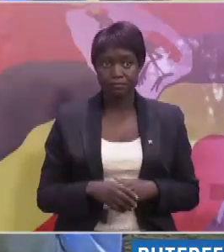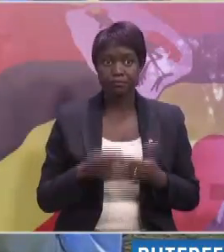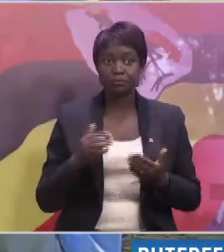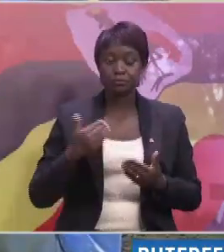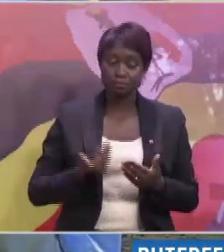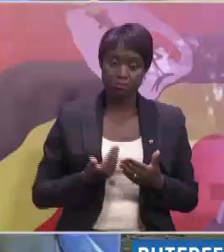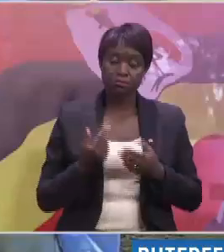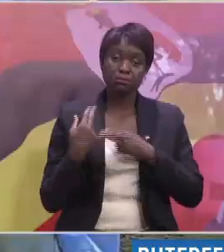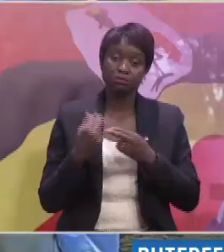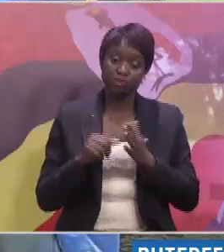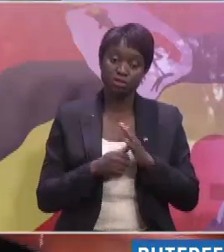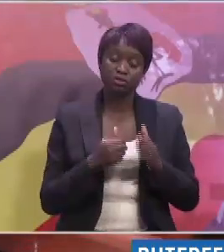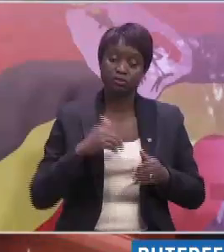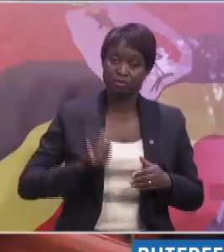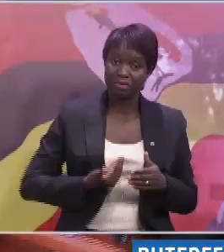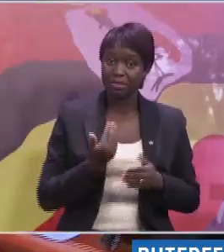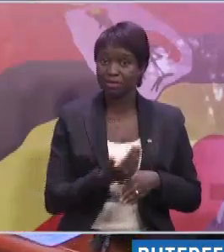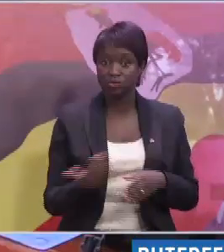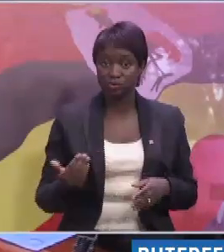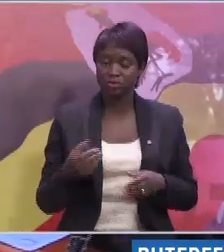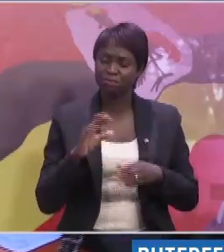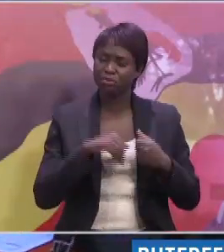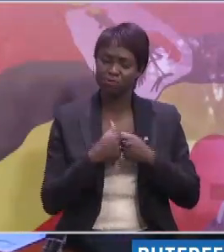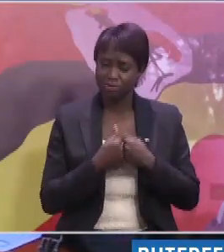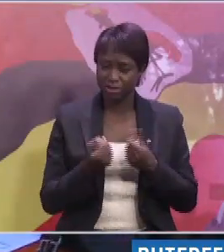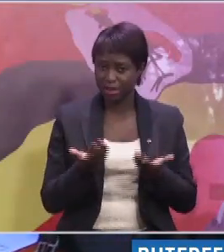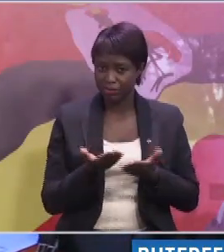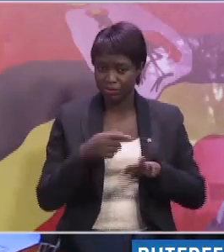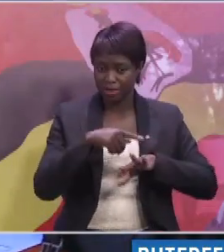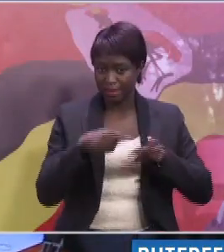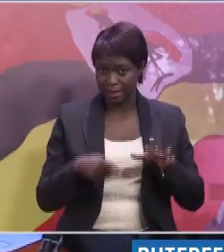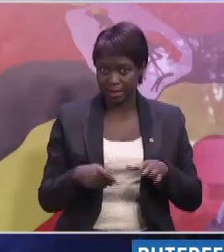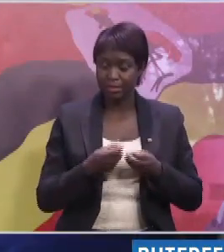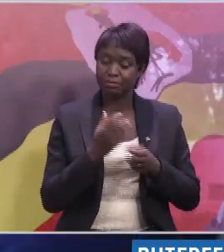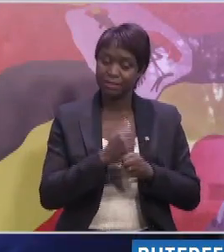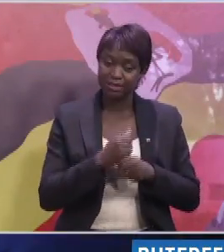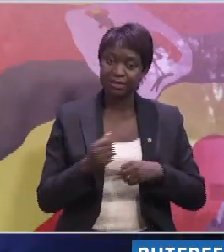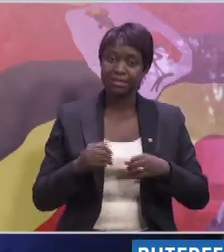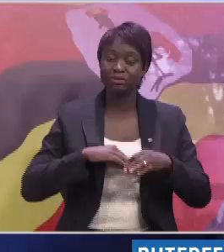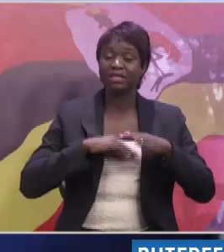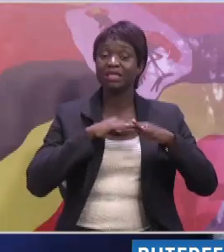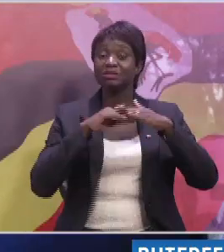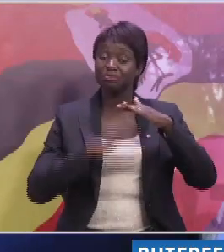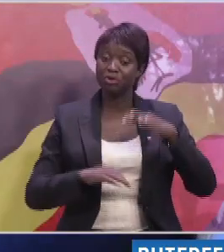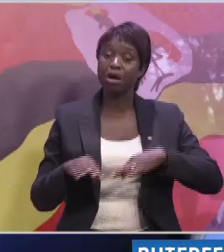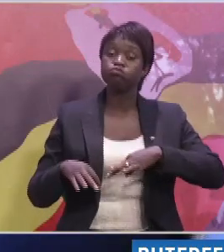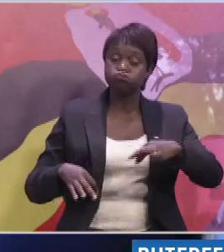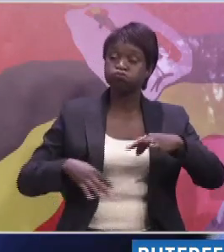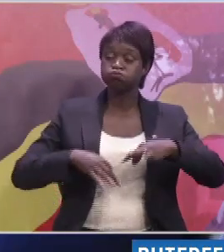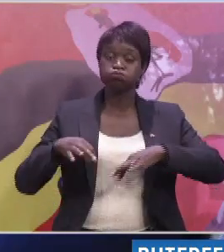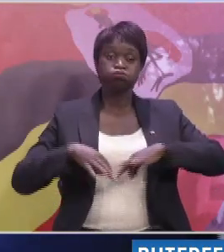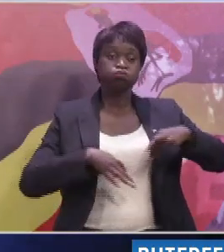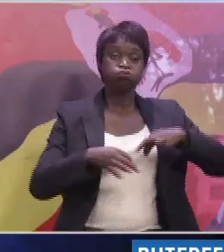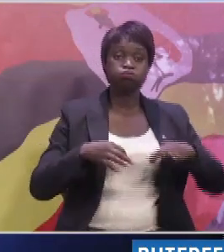n'abakyala mu disitulikiti e Kalangala agamba nti obuzibu bwasinze okusanga be baana abawala abafuna embuto nga tebanneetuuka ssaako abatuuze